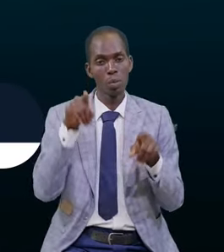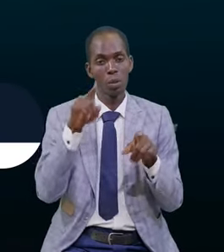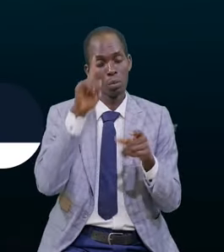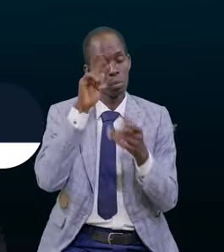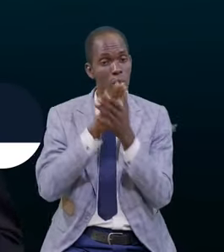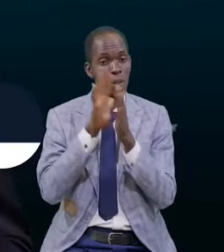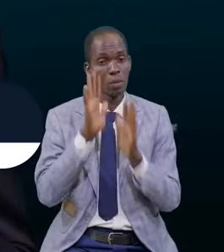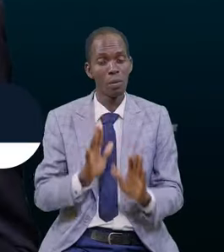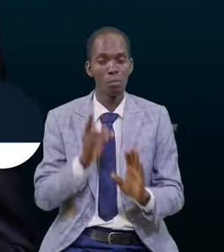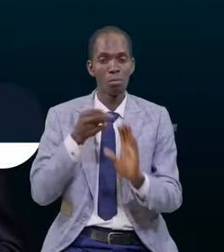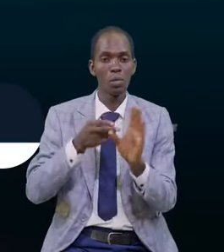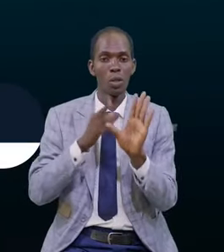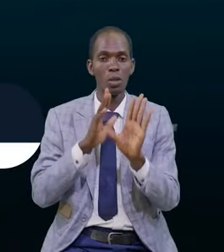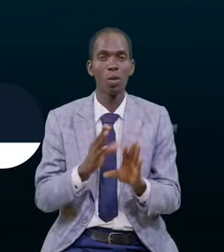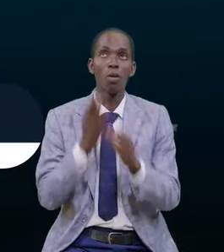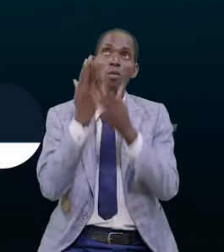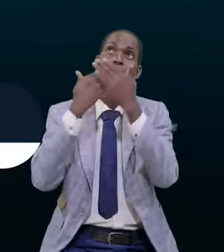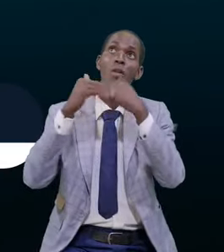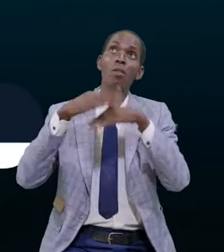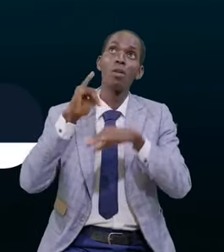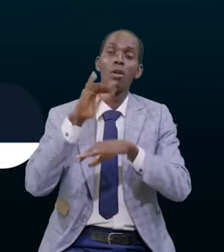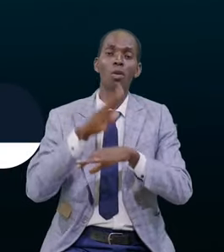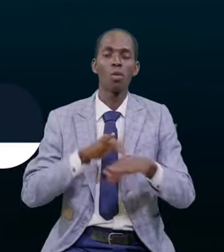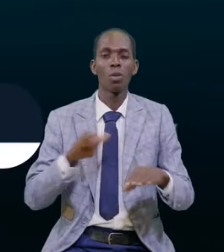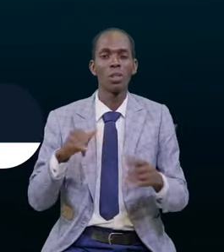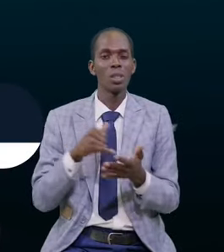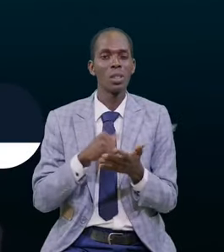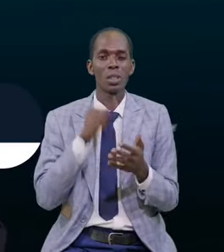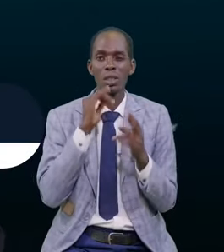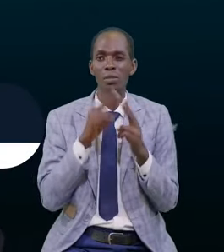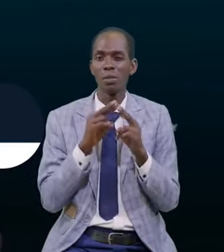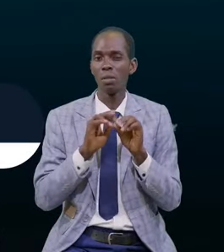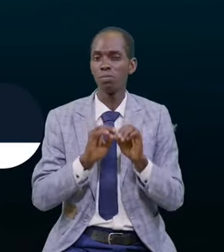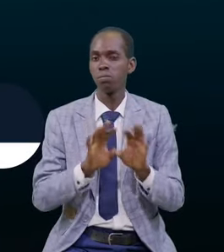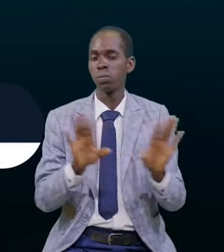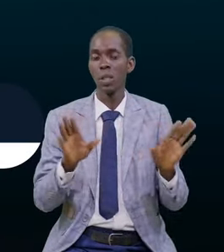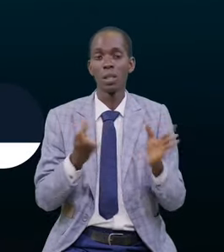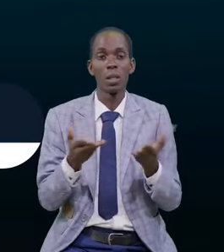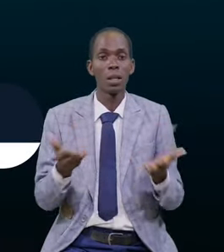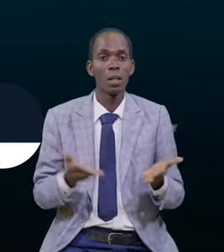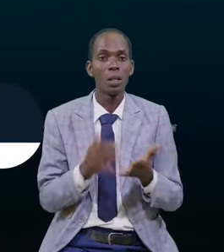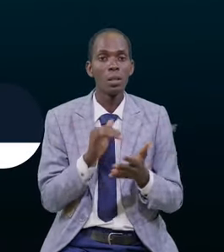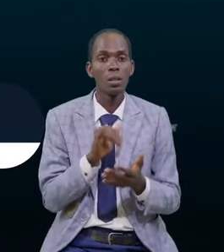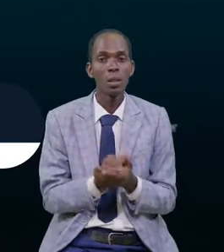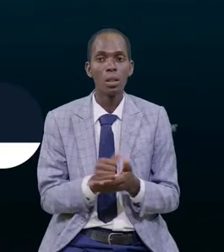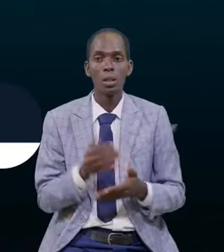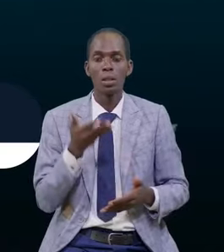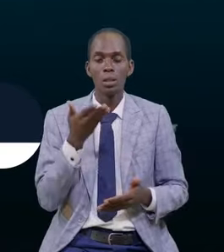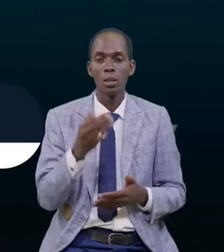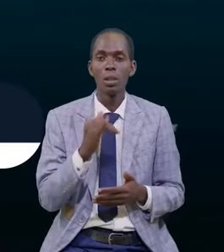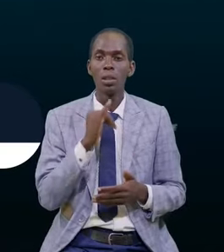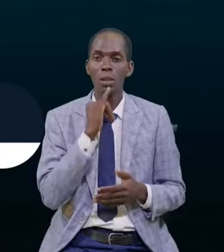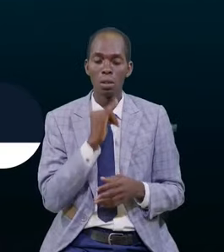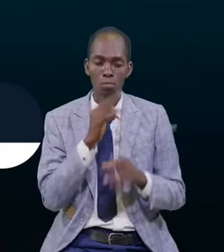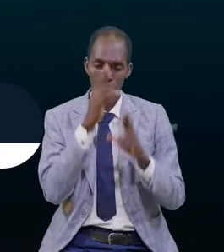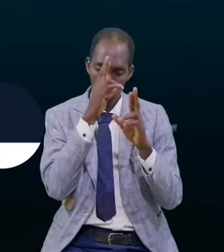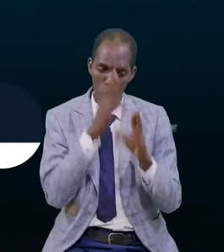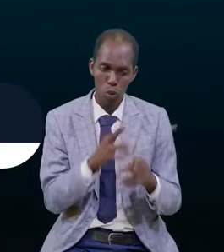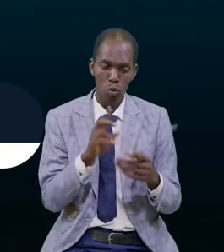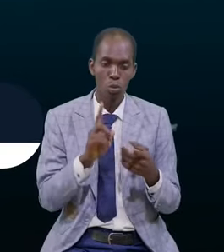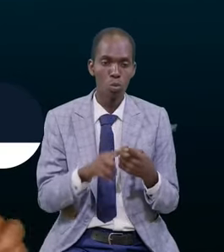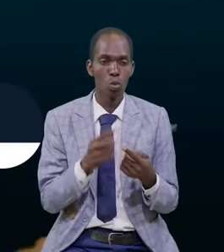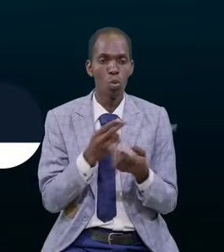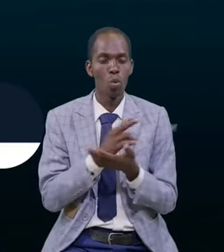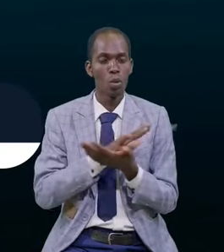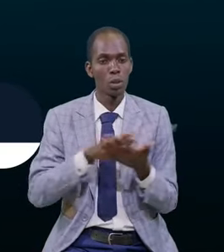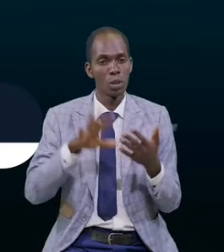calling so we see very clearly here that there's reference to Holy brethren but